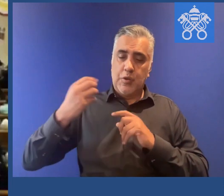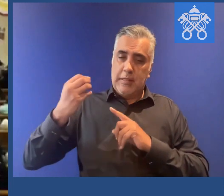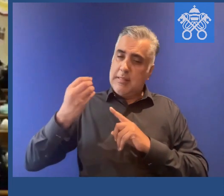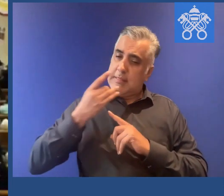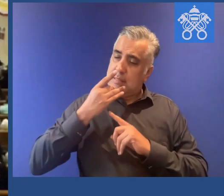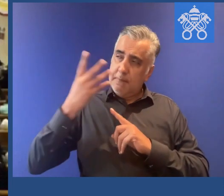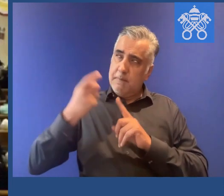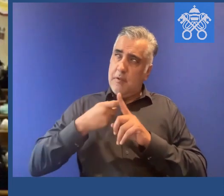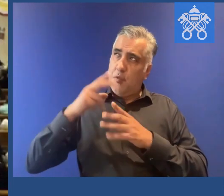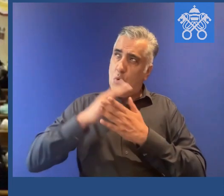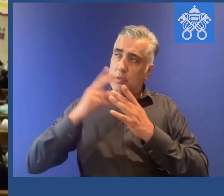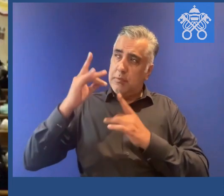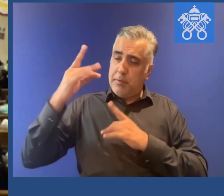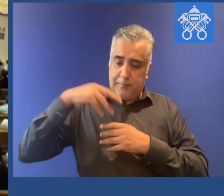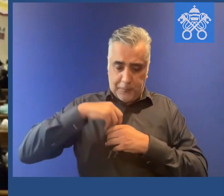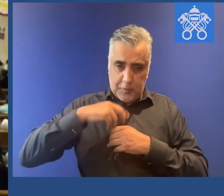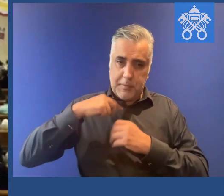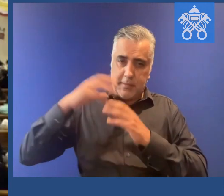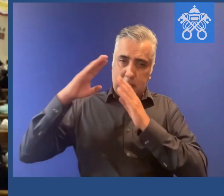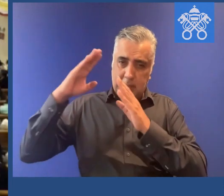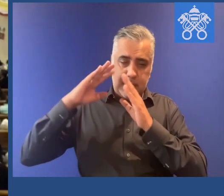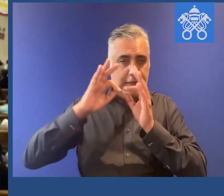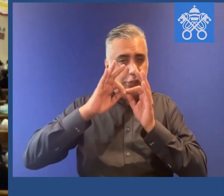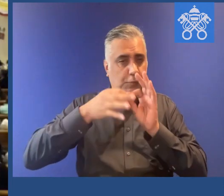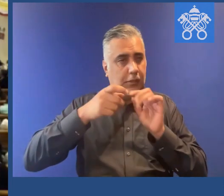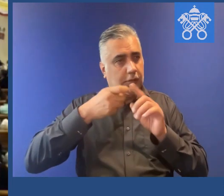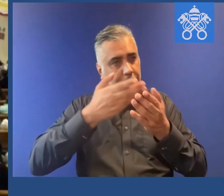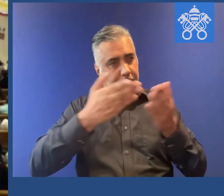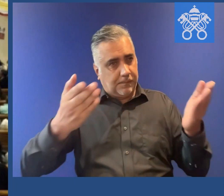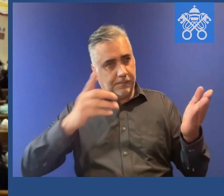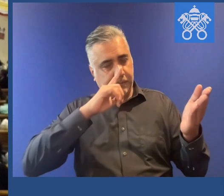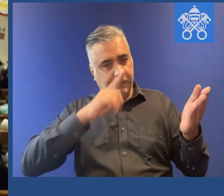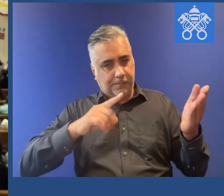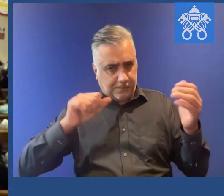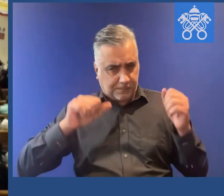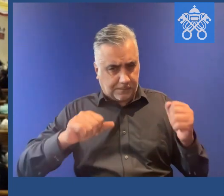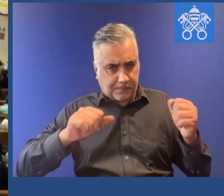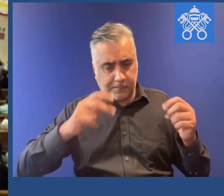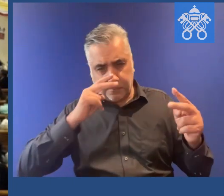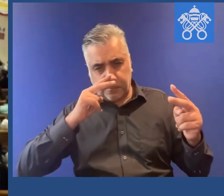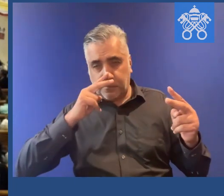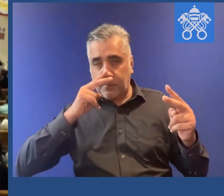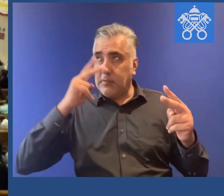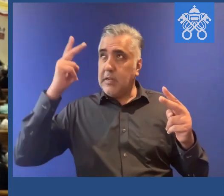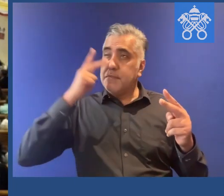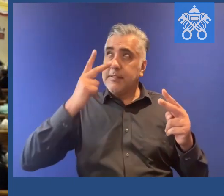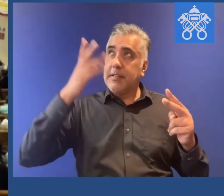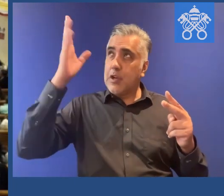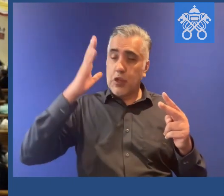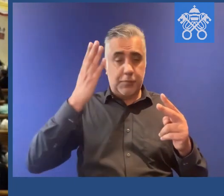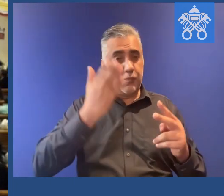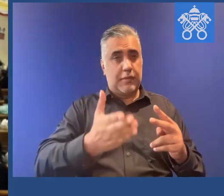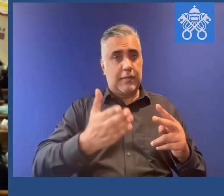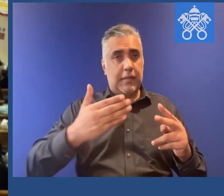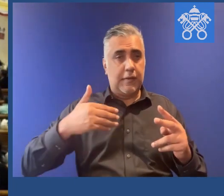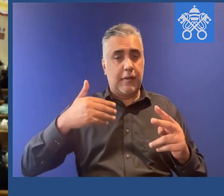Holy Spirit, which makes them attentive interpreters of reality, capable of perceiving God's presence and the